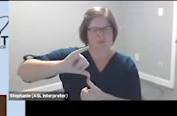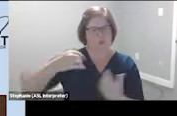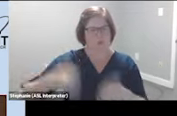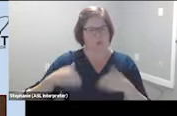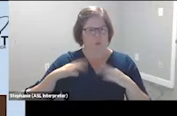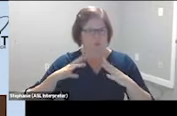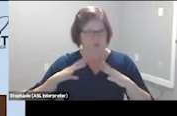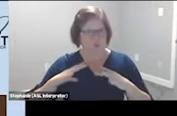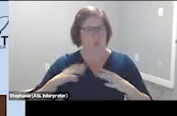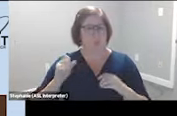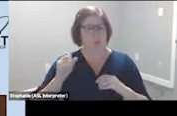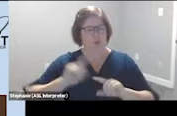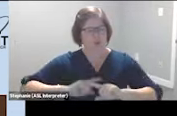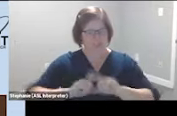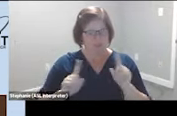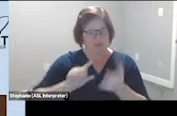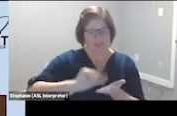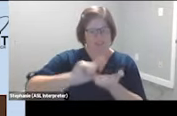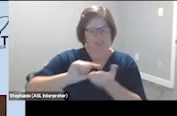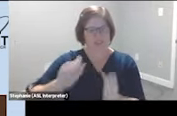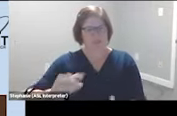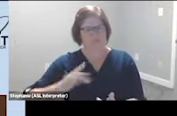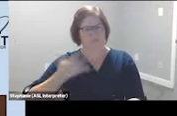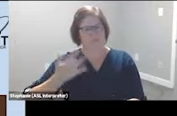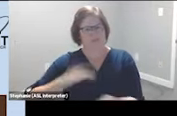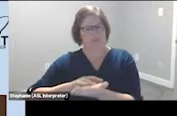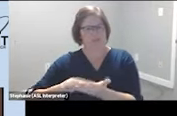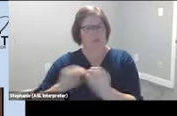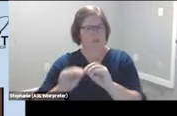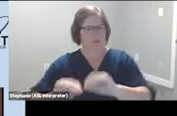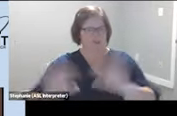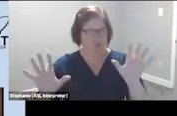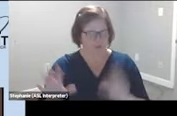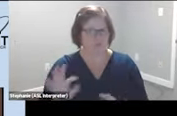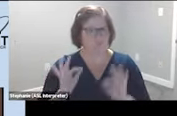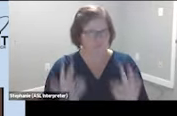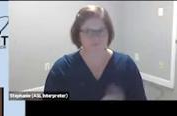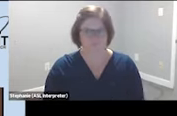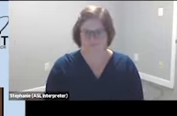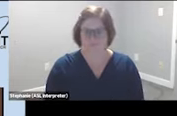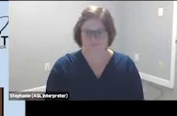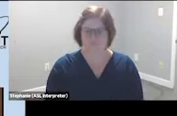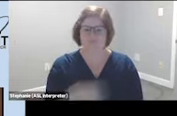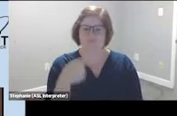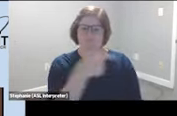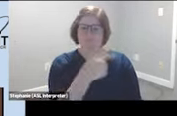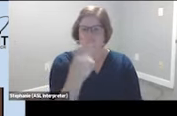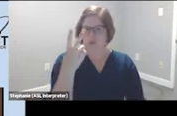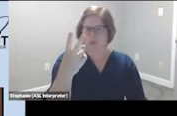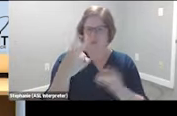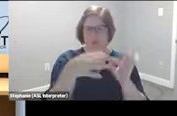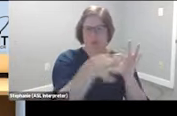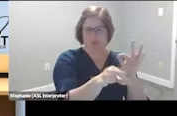actual equation, and different equations can also be shown at different heights. So here you can actually see two equations, and they are at slightly